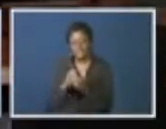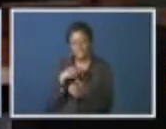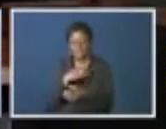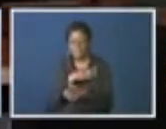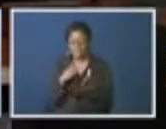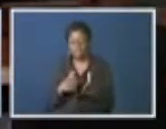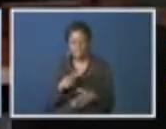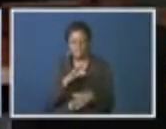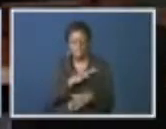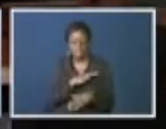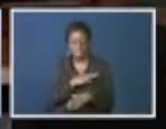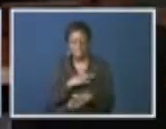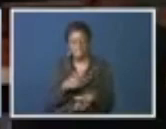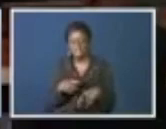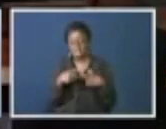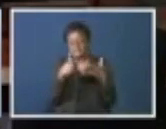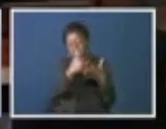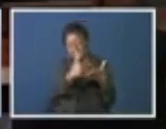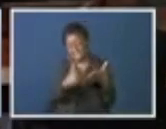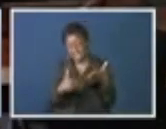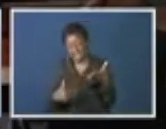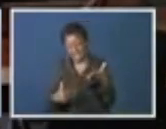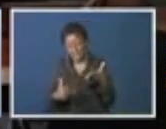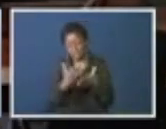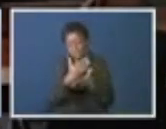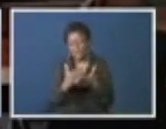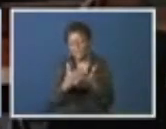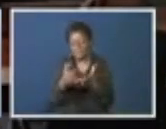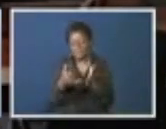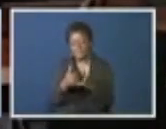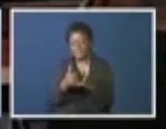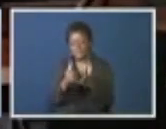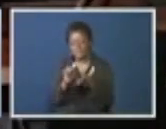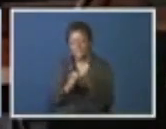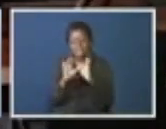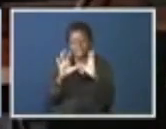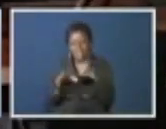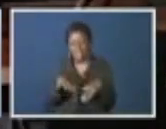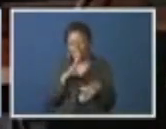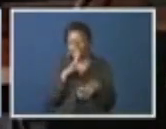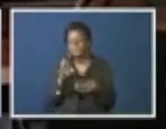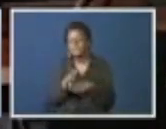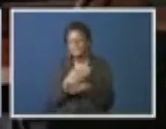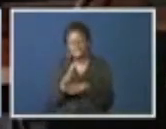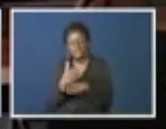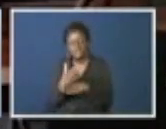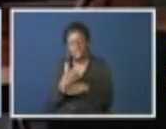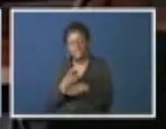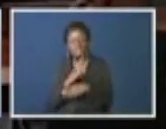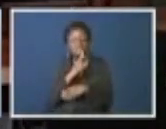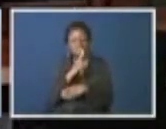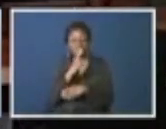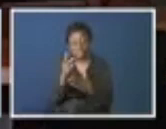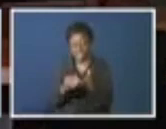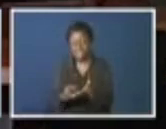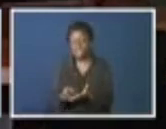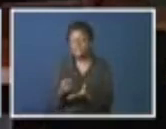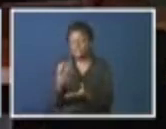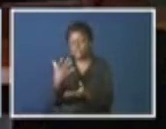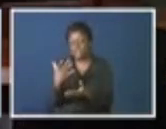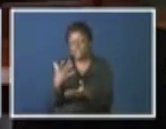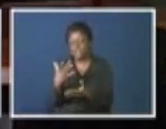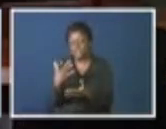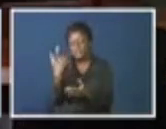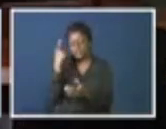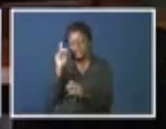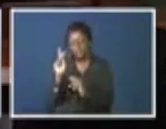us the parts of it that can be disclosed. It is really rich